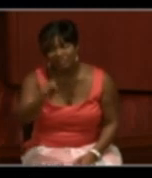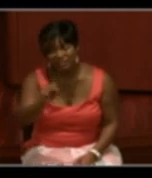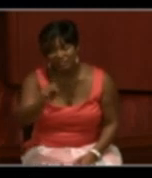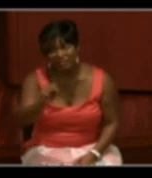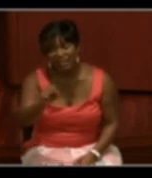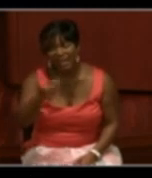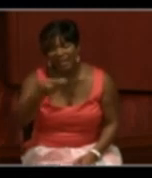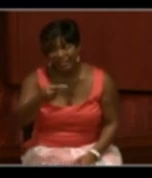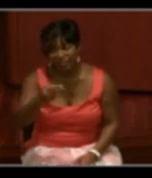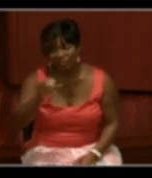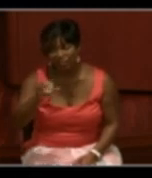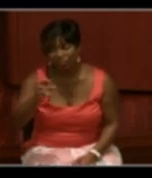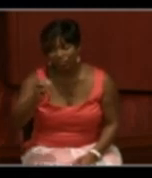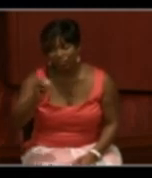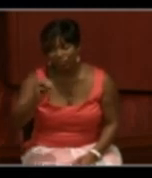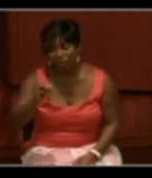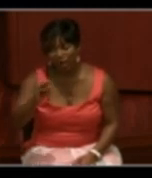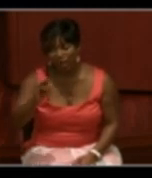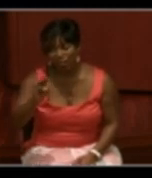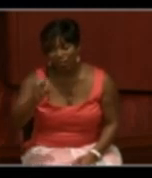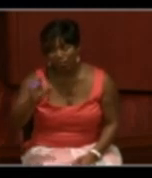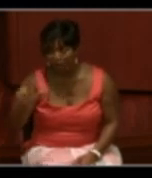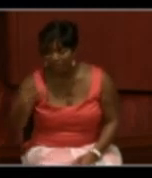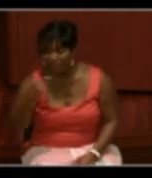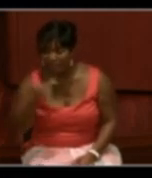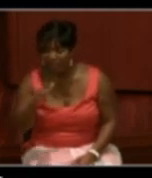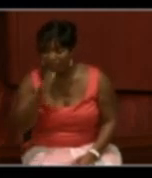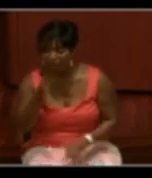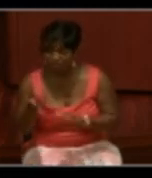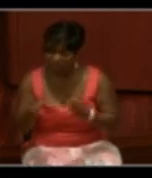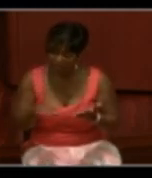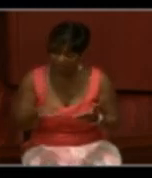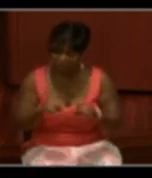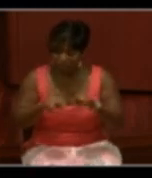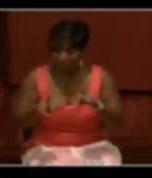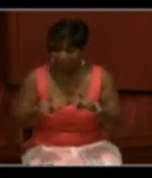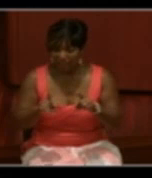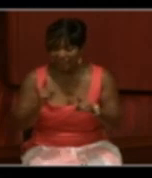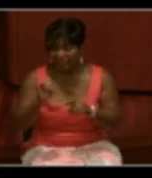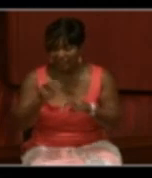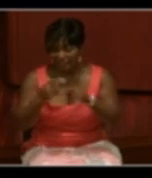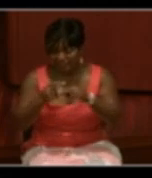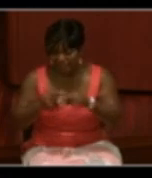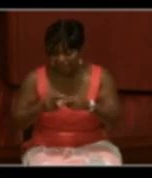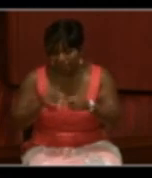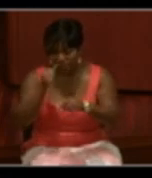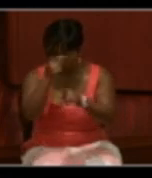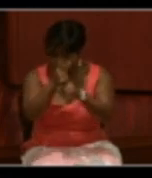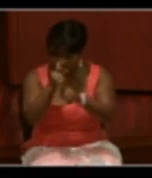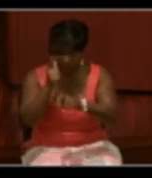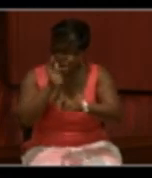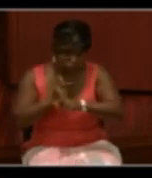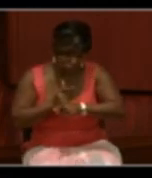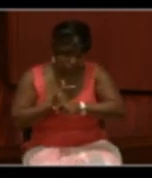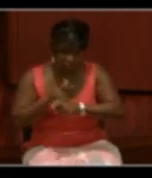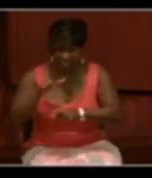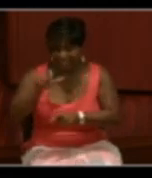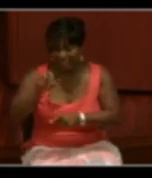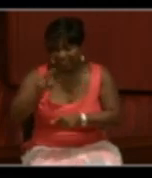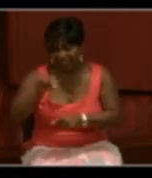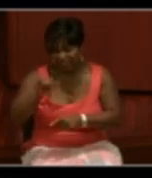He states that his mother at this time is dead, but he gives the names also of his brothers and sisters,